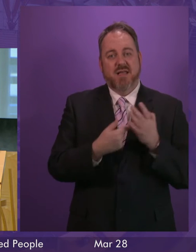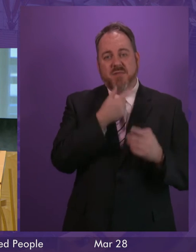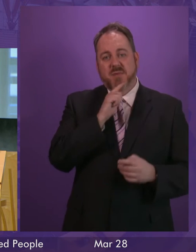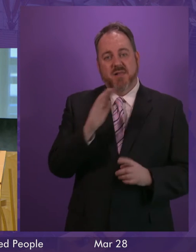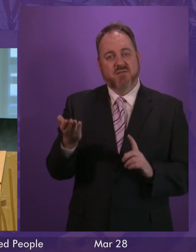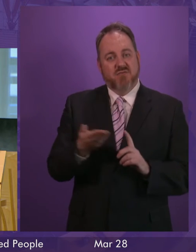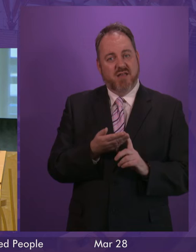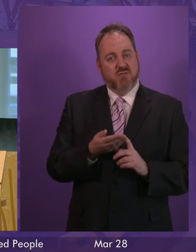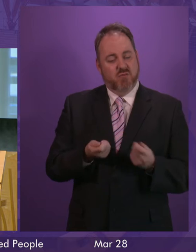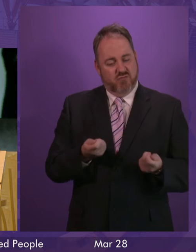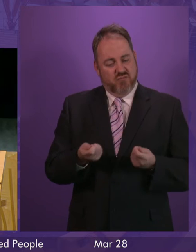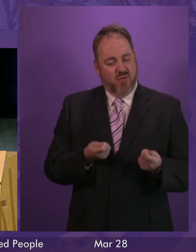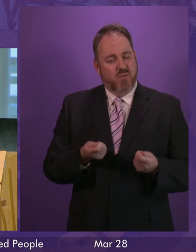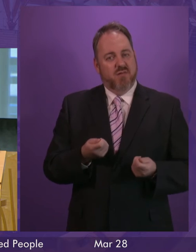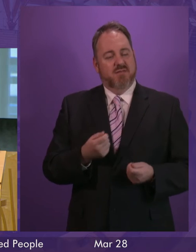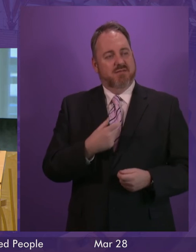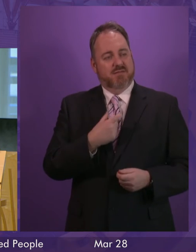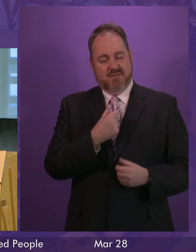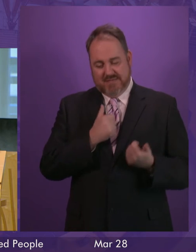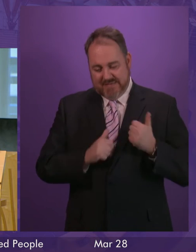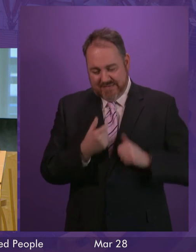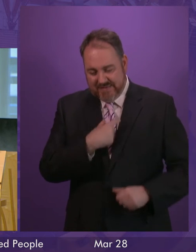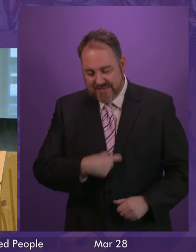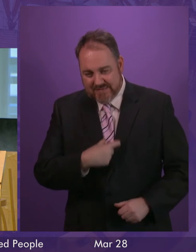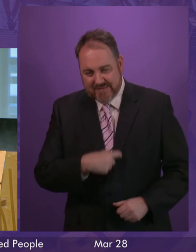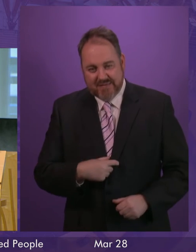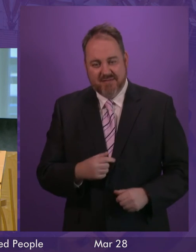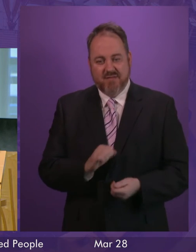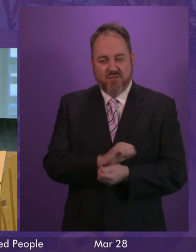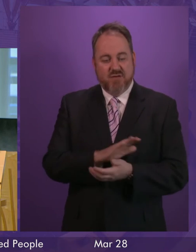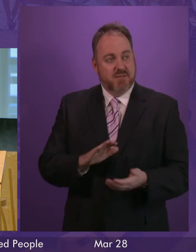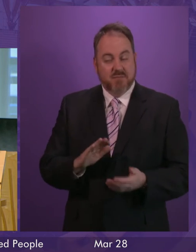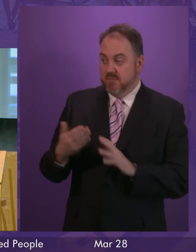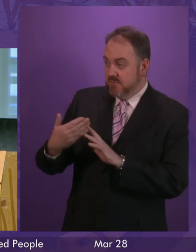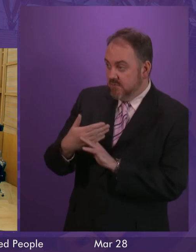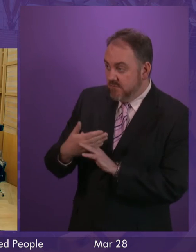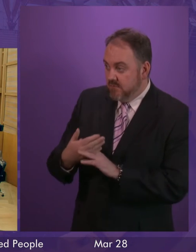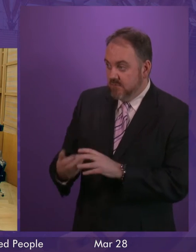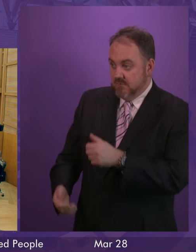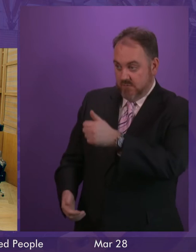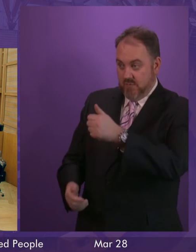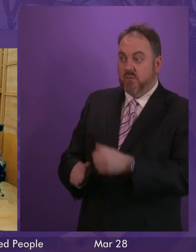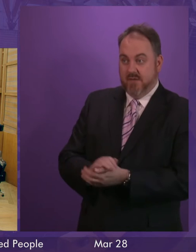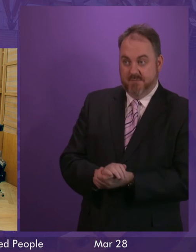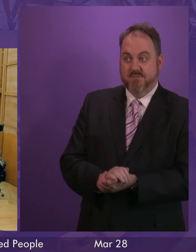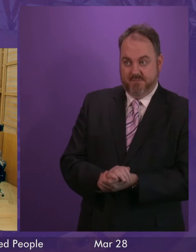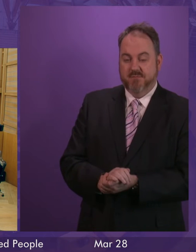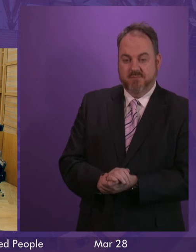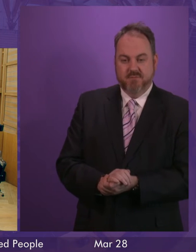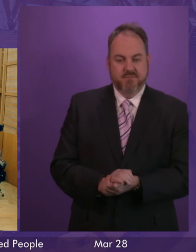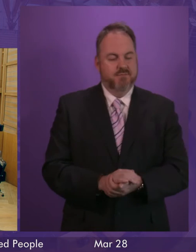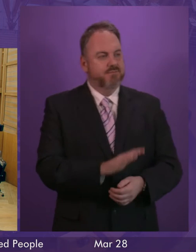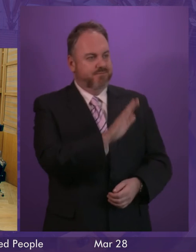control, dignity and freedom to live their life with the support they need. Happy to take an intervention. Jeremy Balfour. Thank